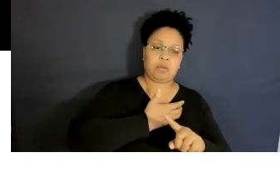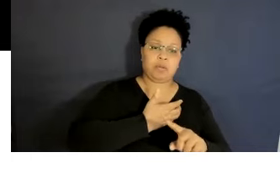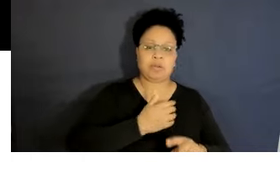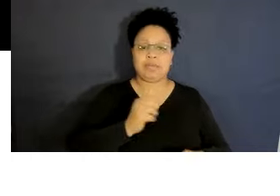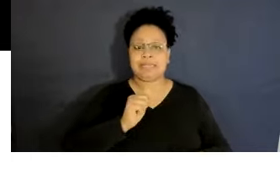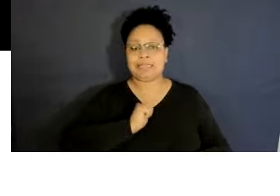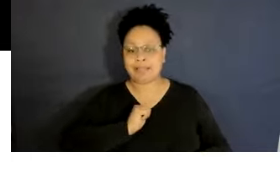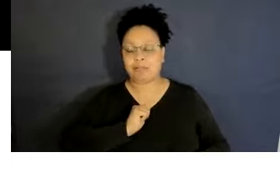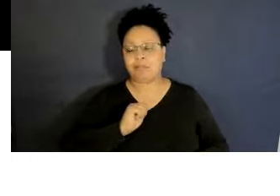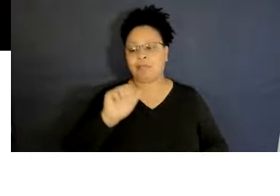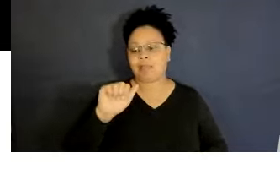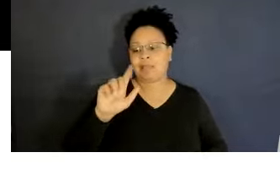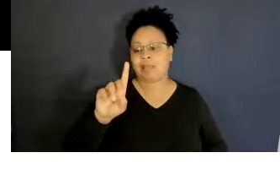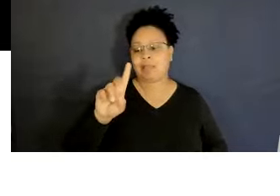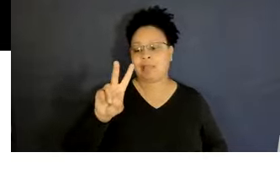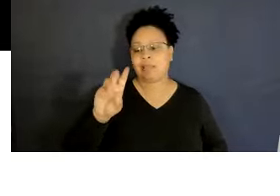Self-Advocacy